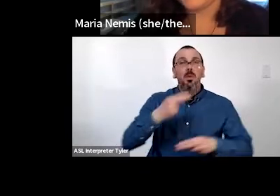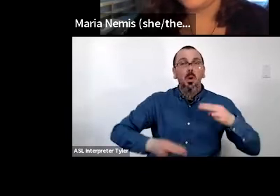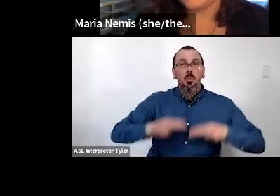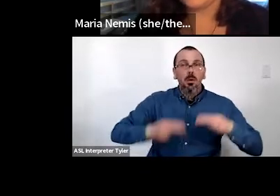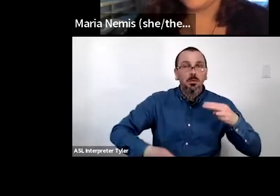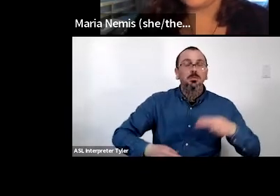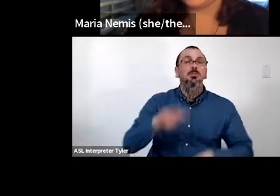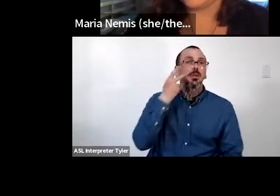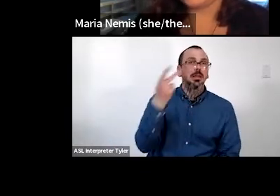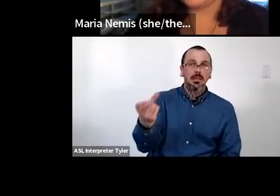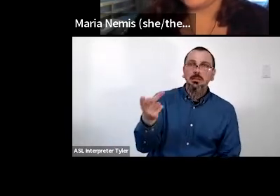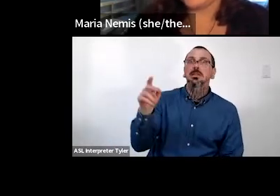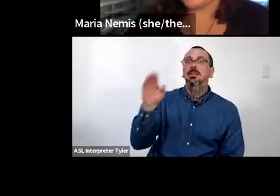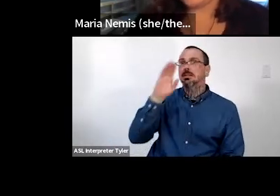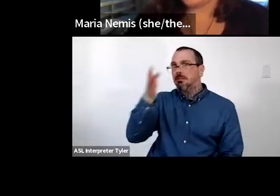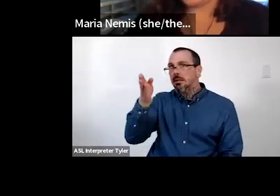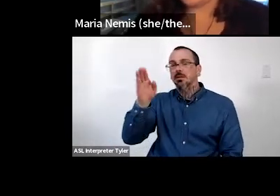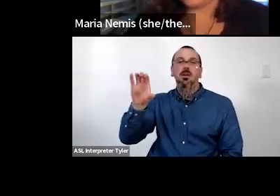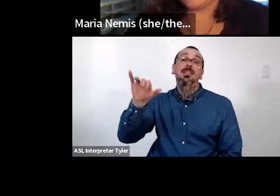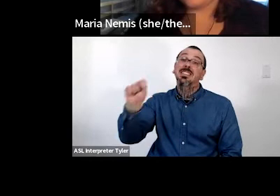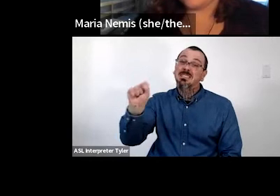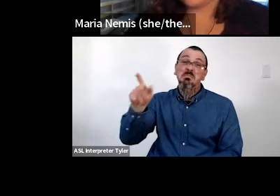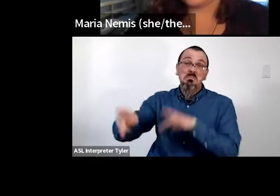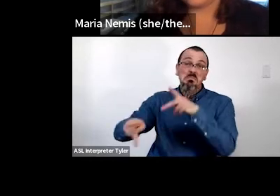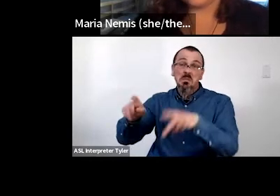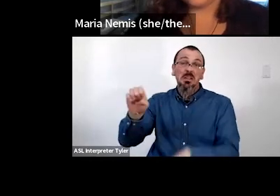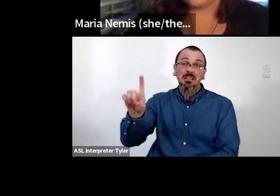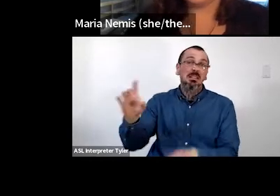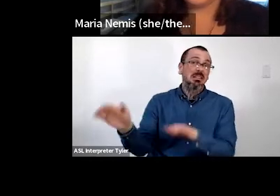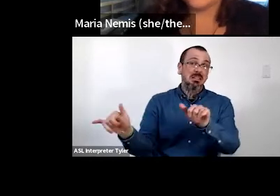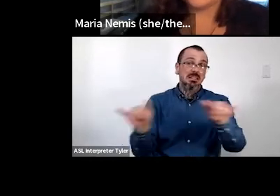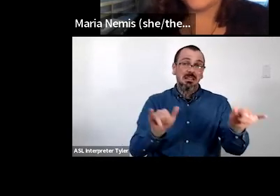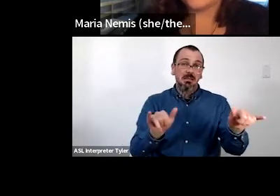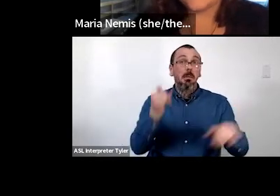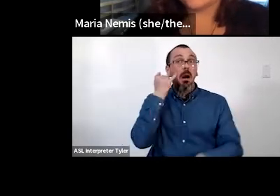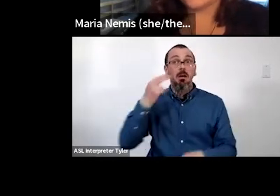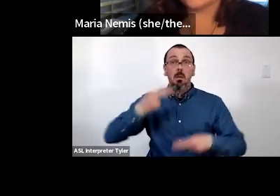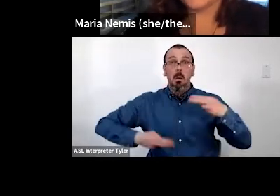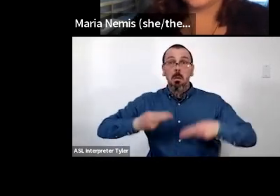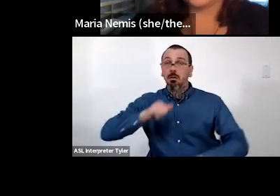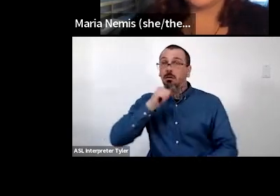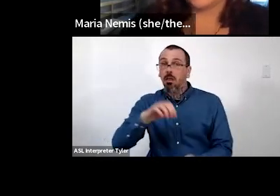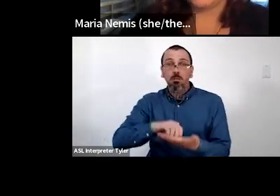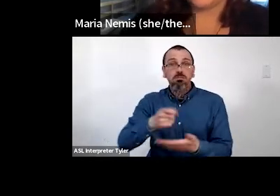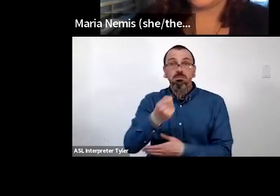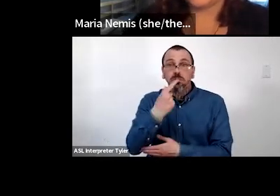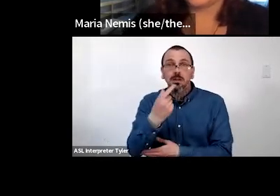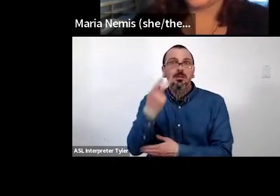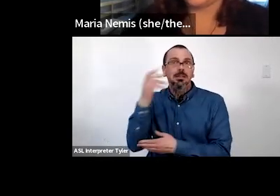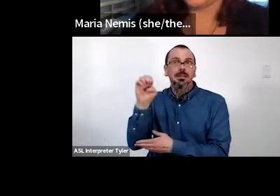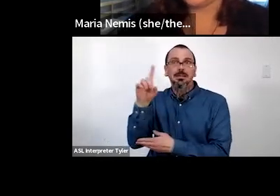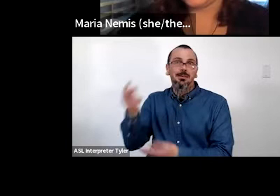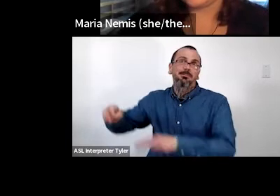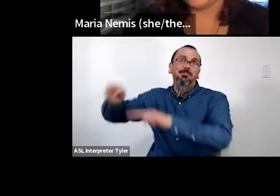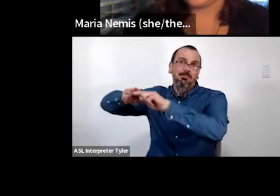cisgender people, while trans people who were not on hormones had higher rates. Other studies have found that access to gender affirming hormones and